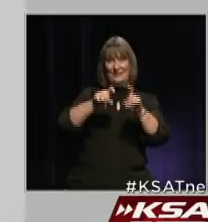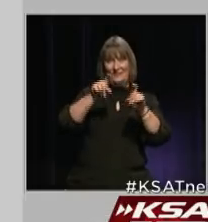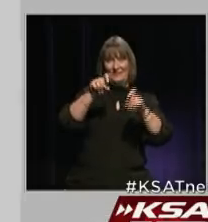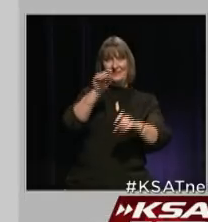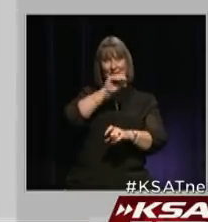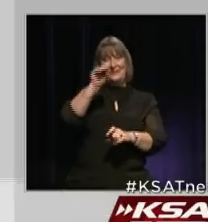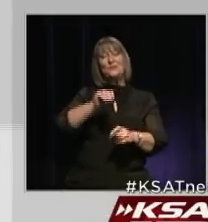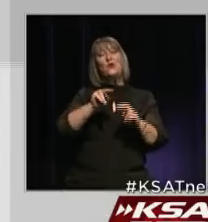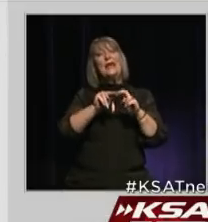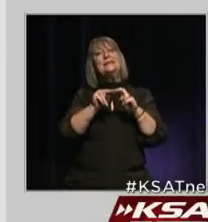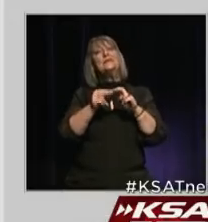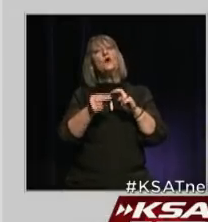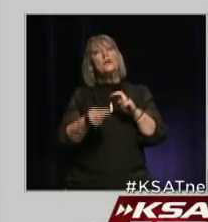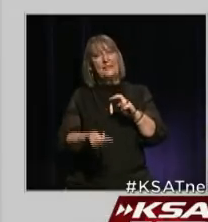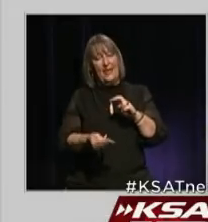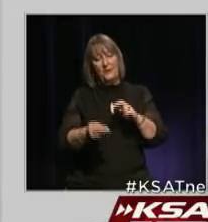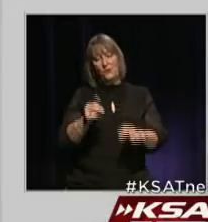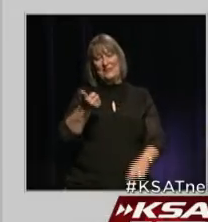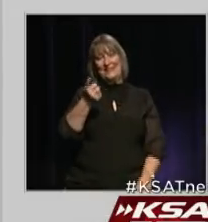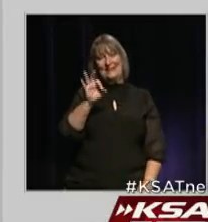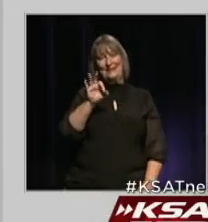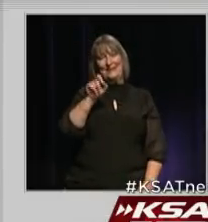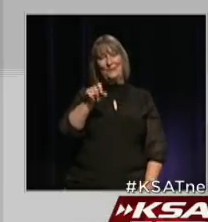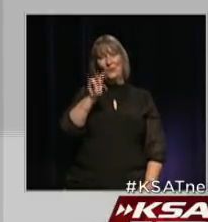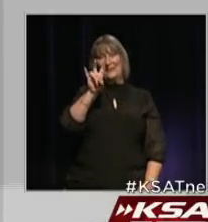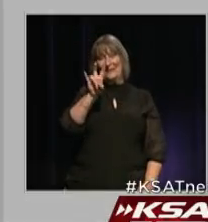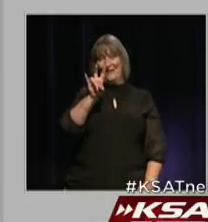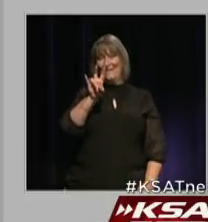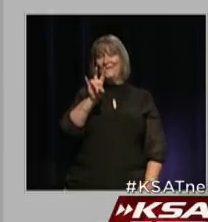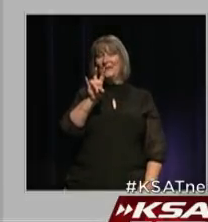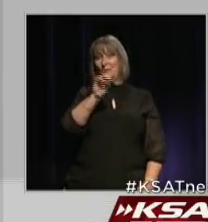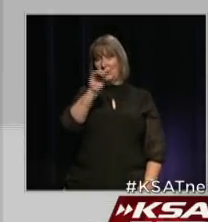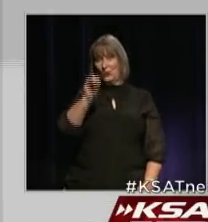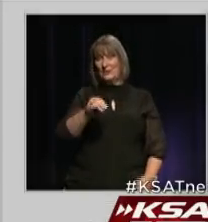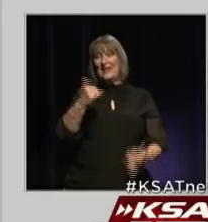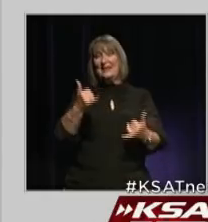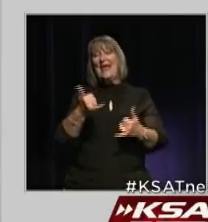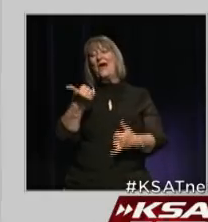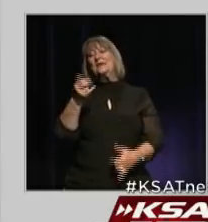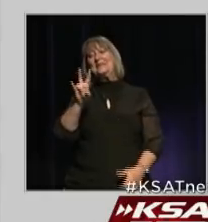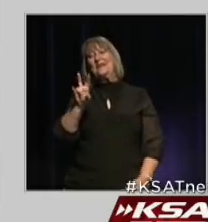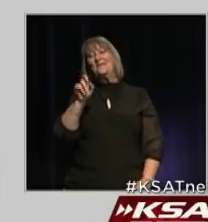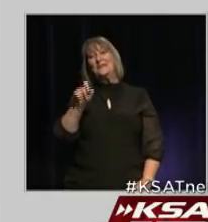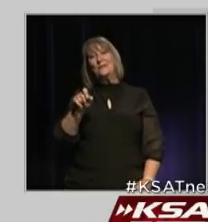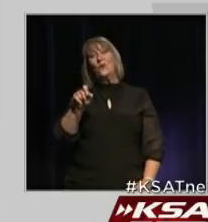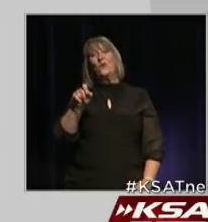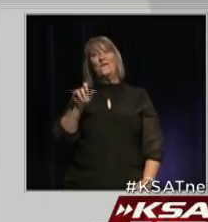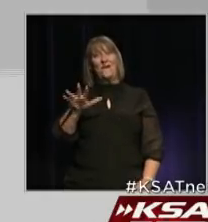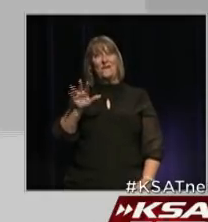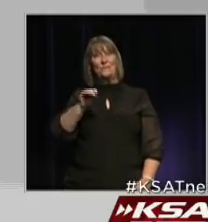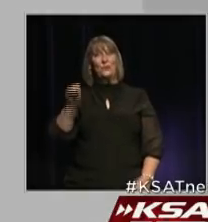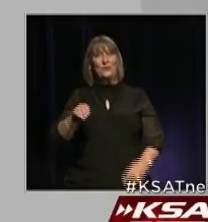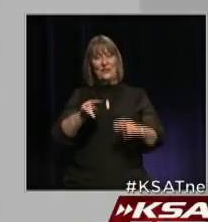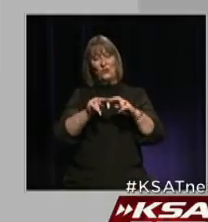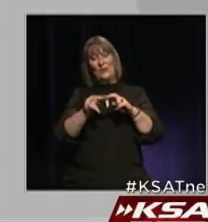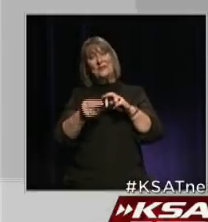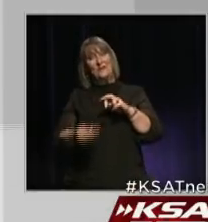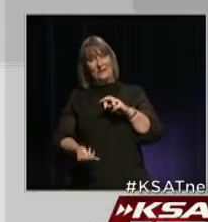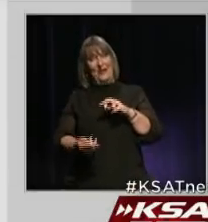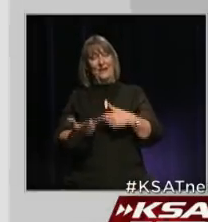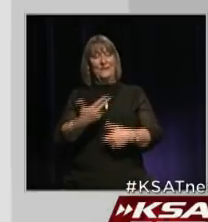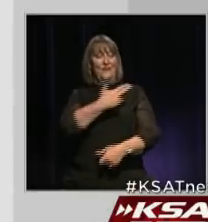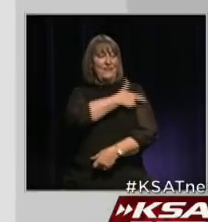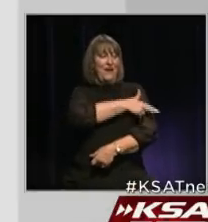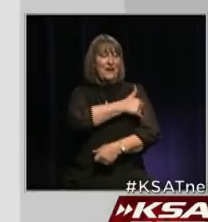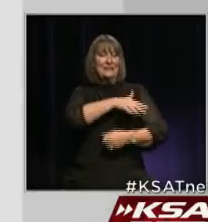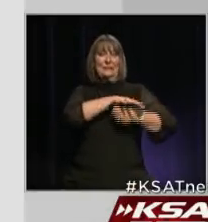consecutive week. It was 19.7% last week, and it's now 17.5% this week. The hospital stress score